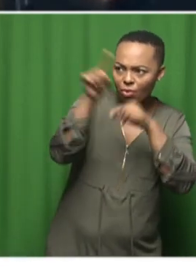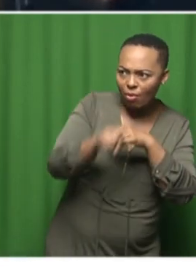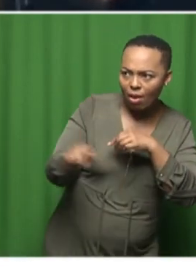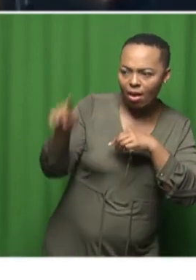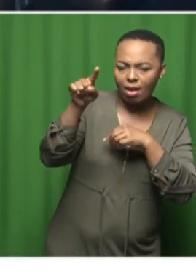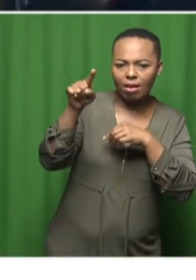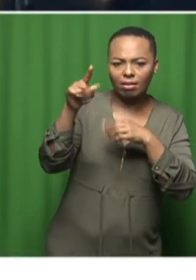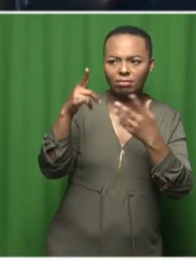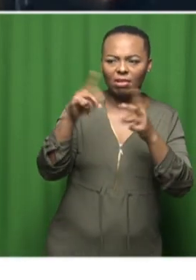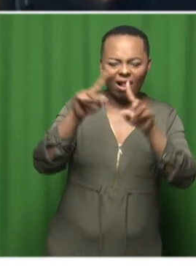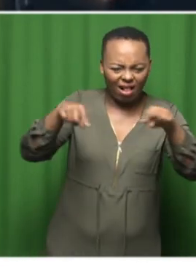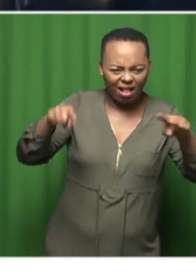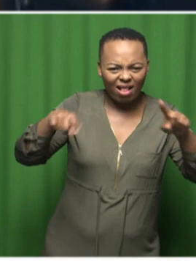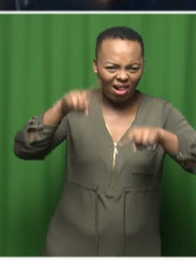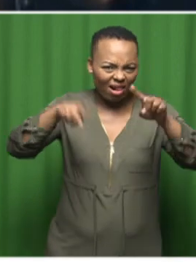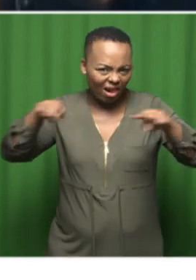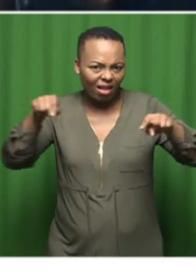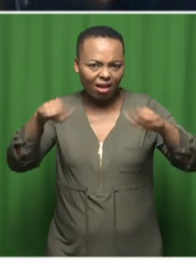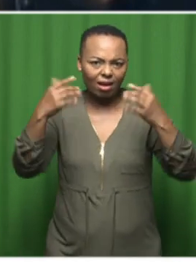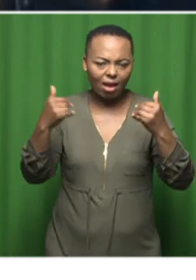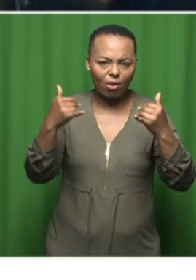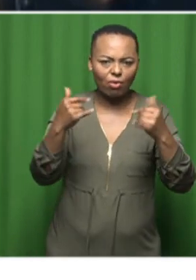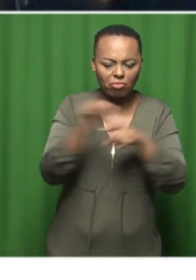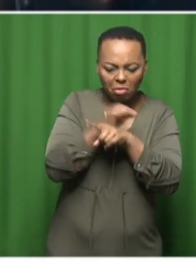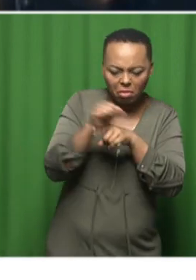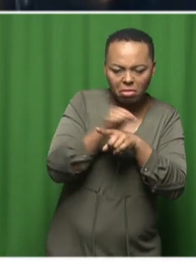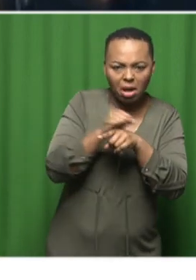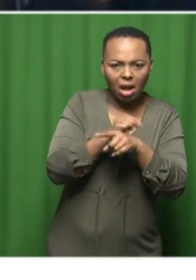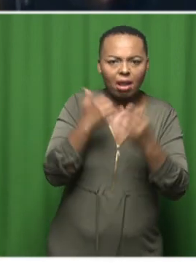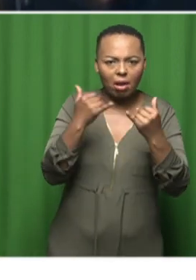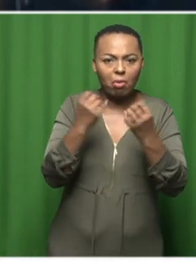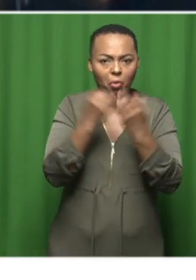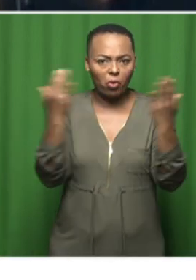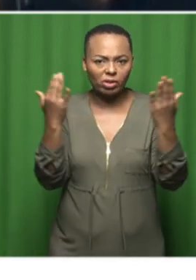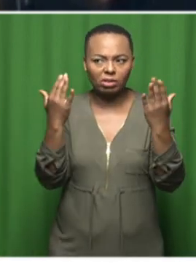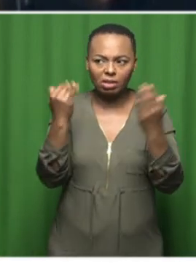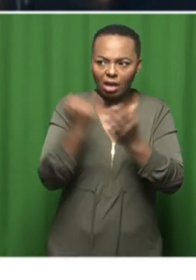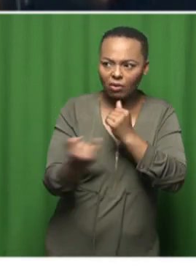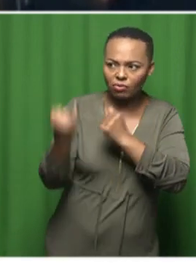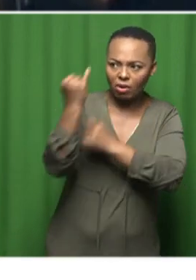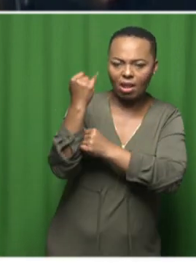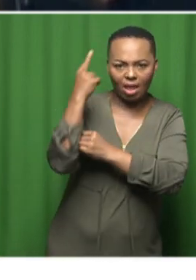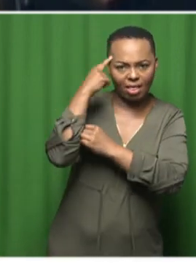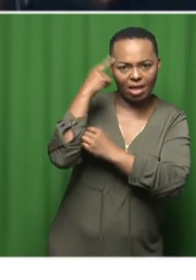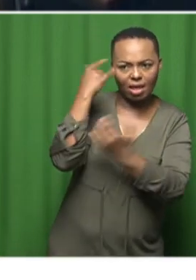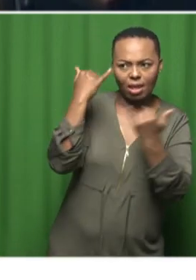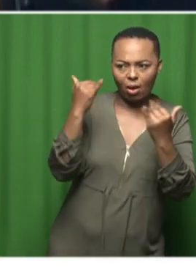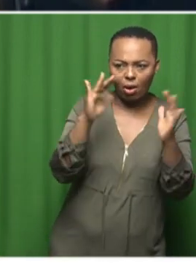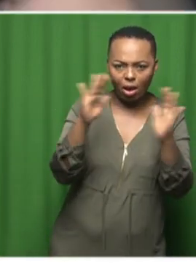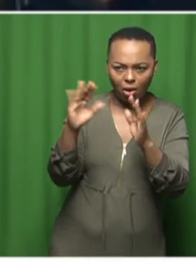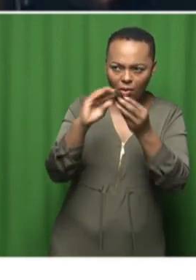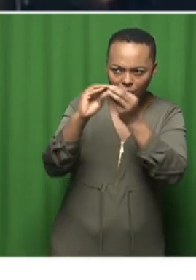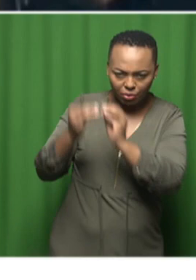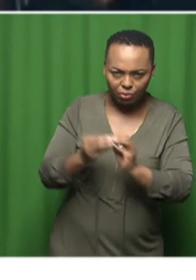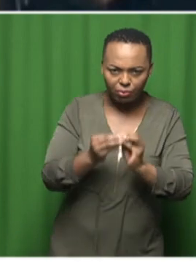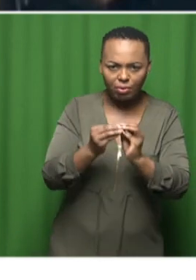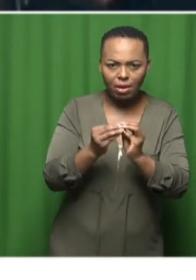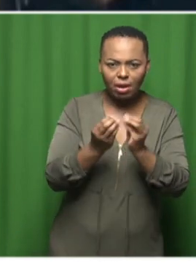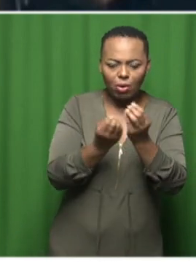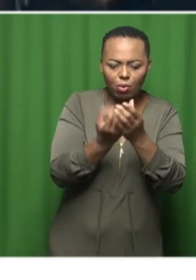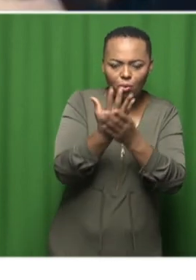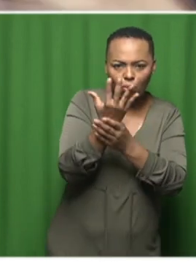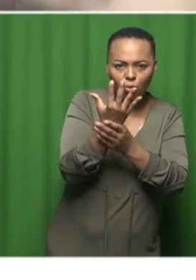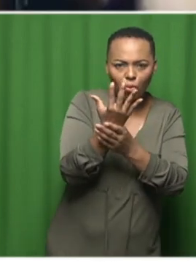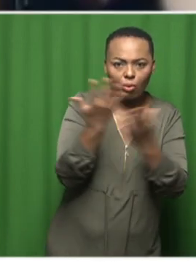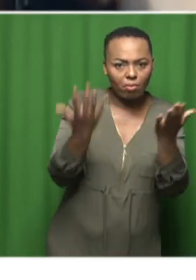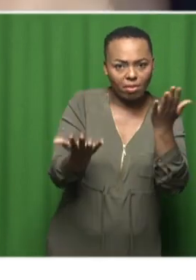product design practice, or as individuals, I think the way forward is to maybe just growing in scale,